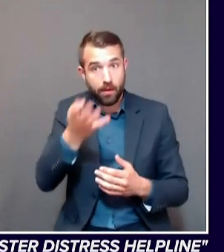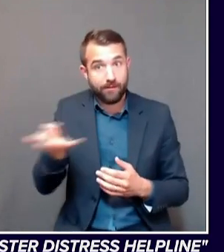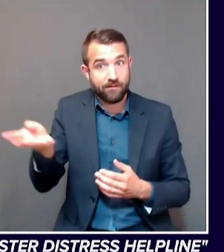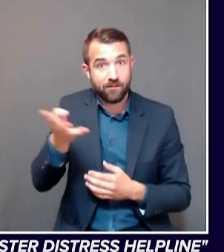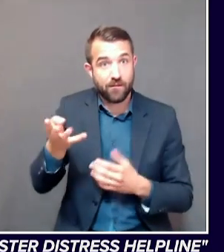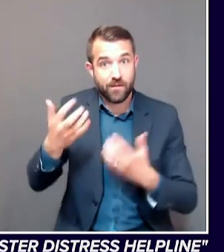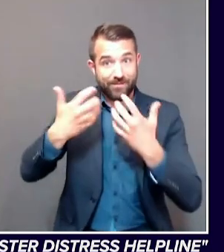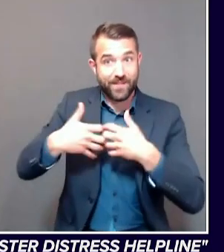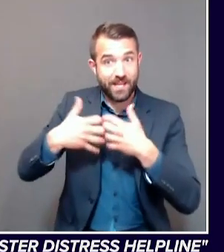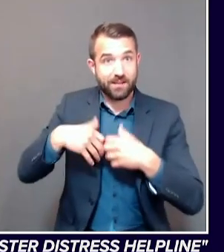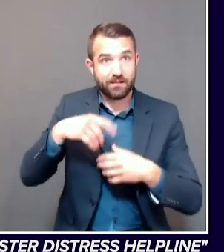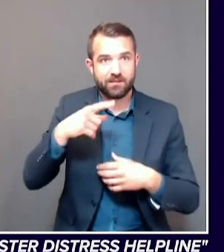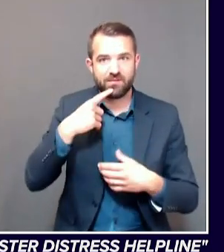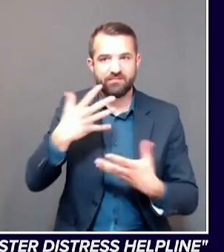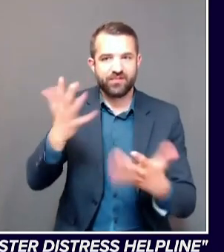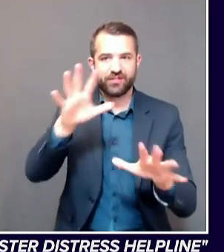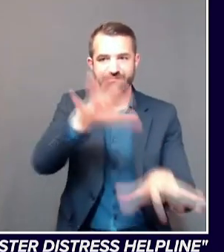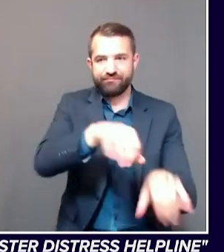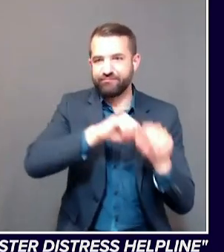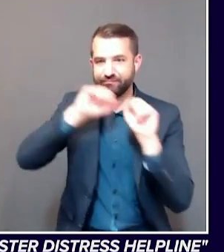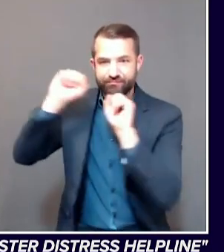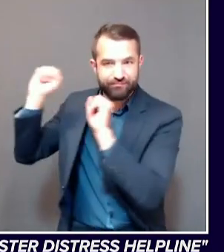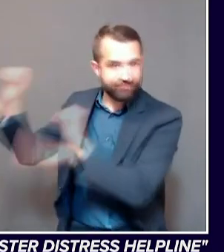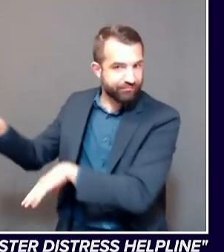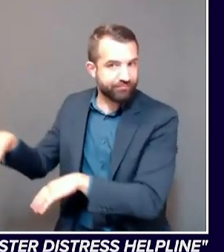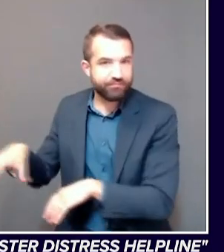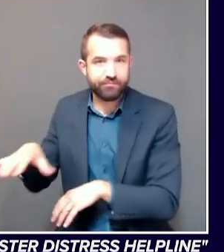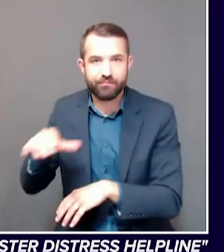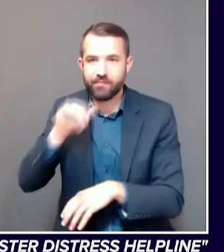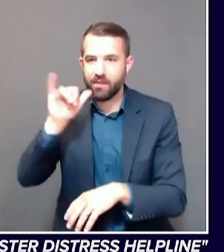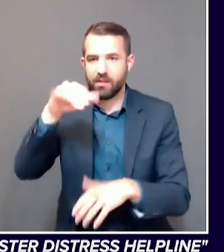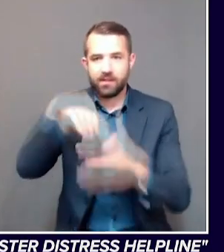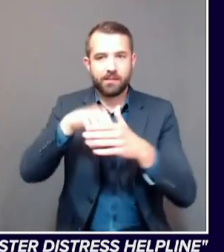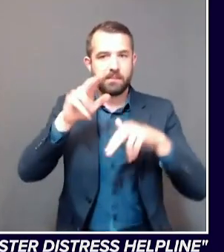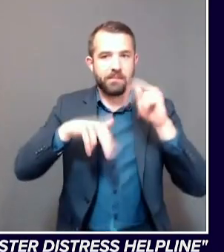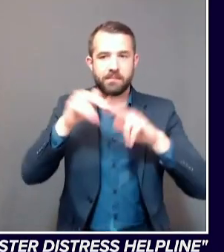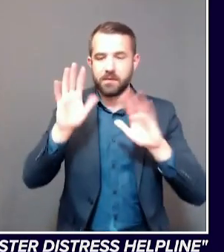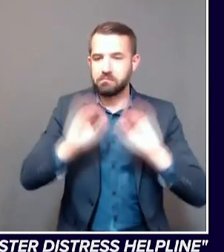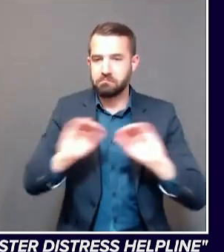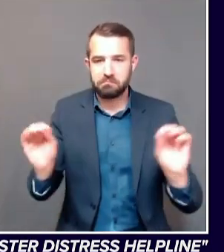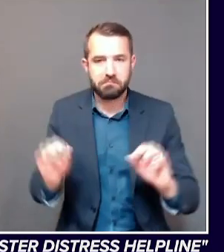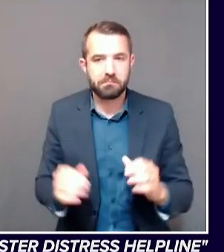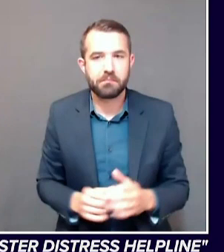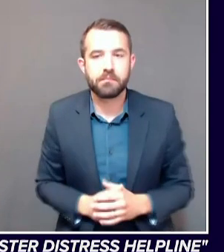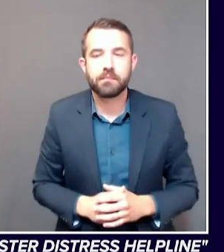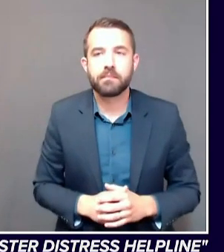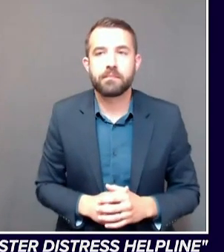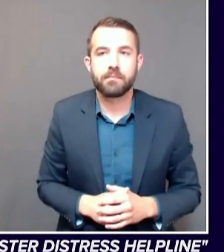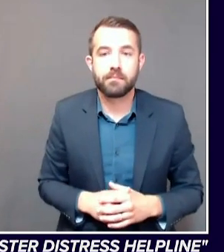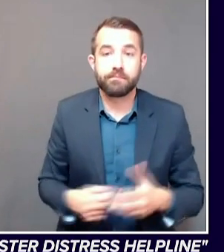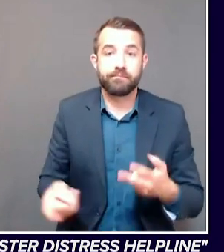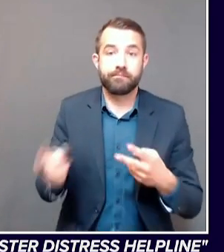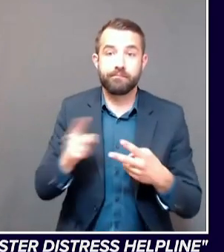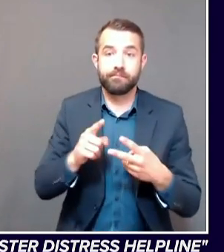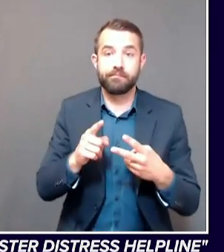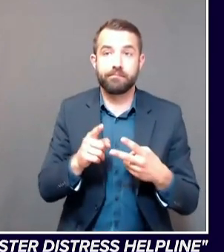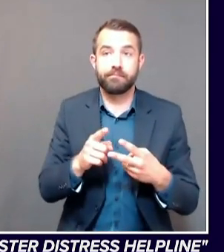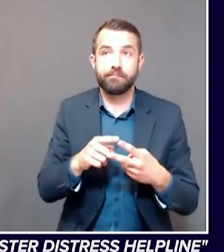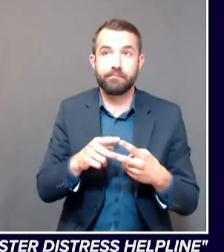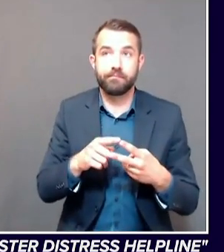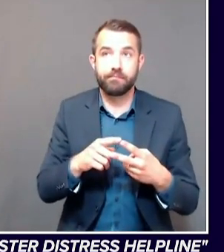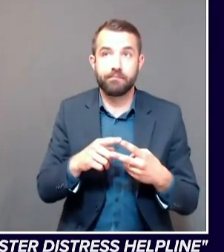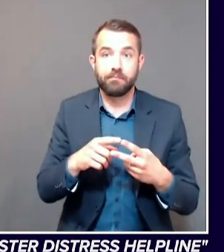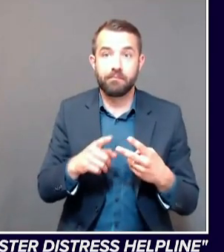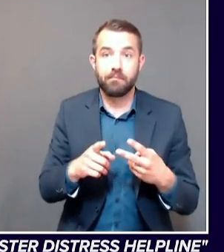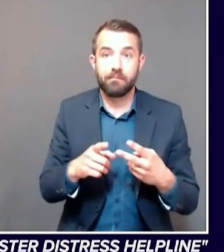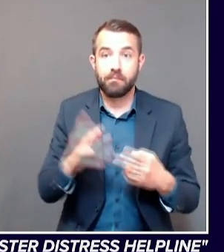immediately removed. They are no longer in the facility whatsoever. Do you have any early guesses, like maybe like Legionnaire's